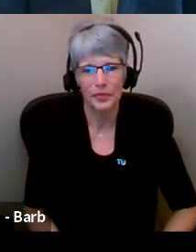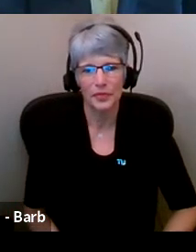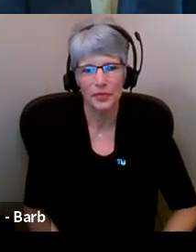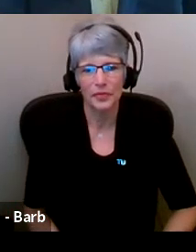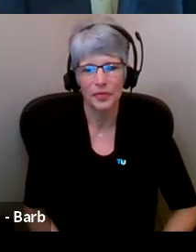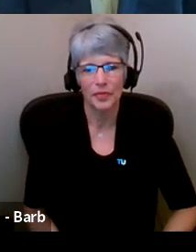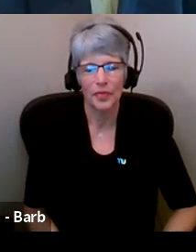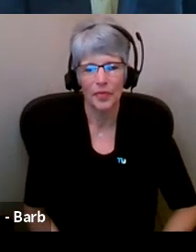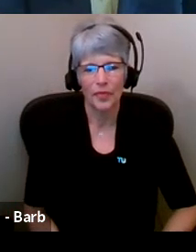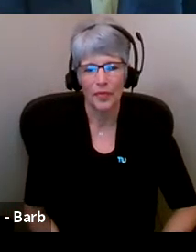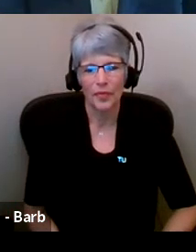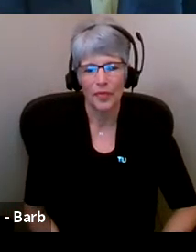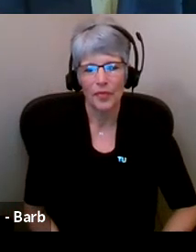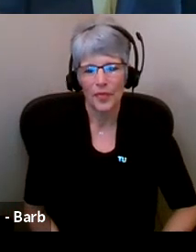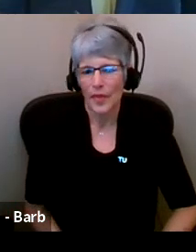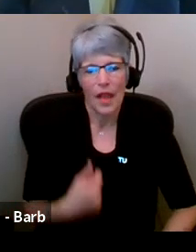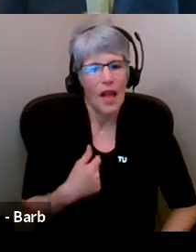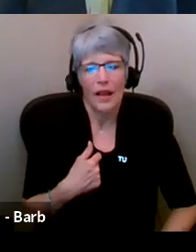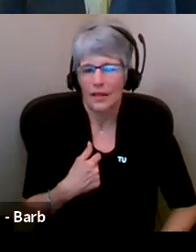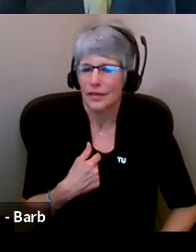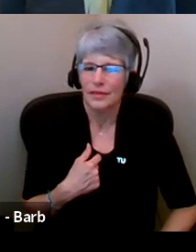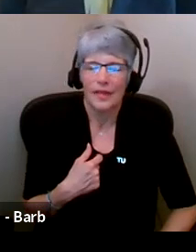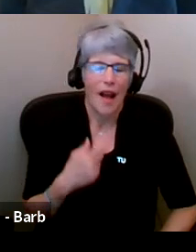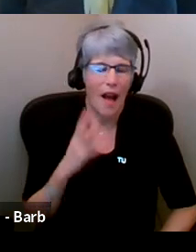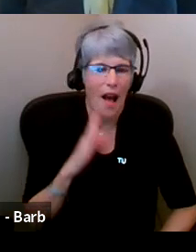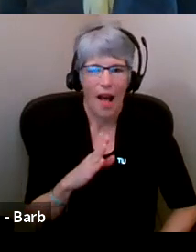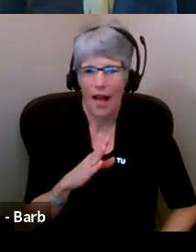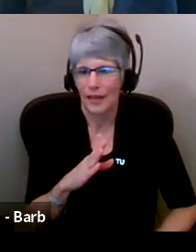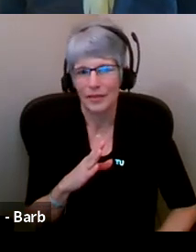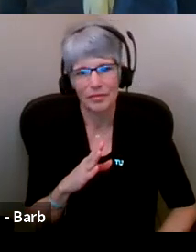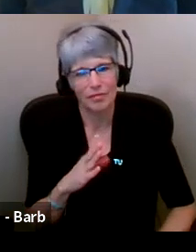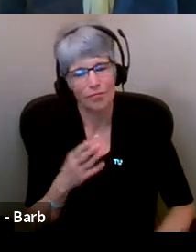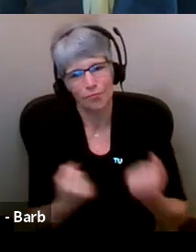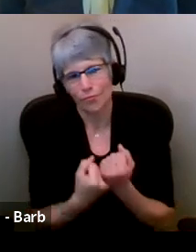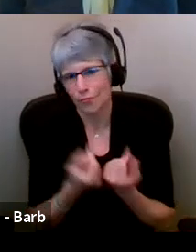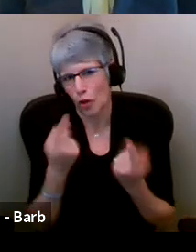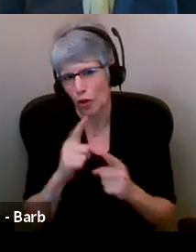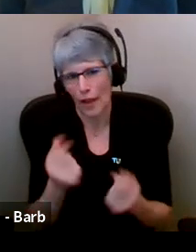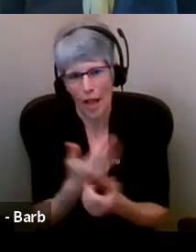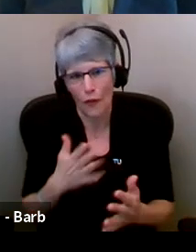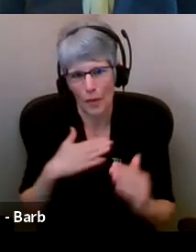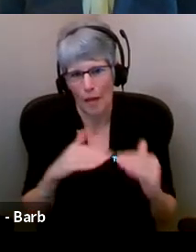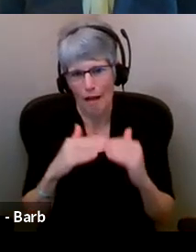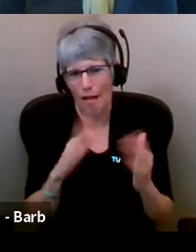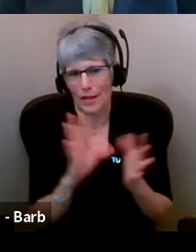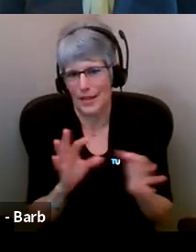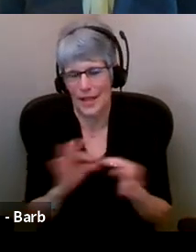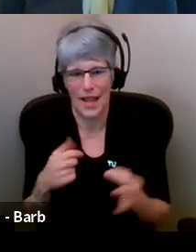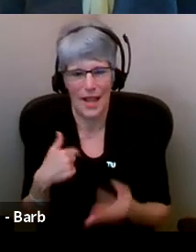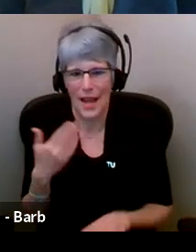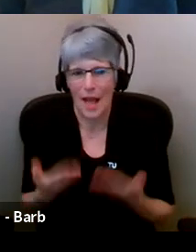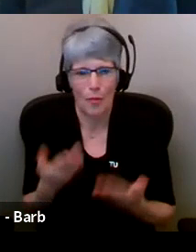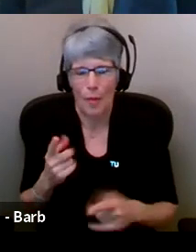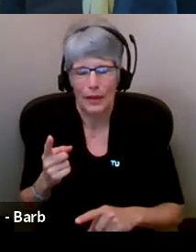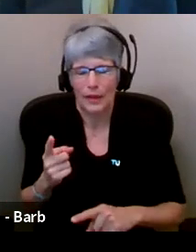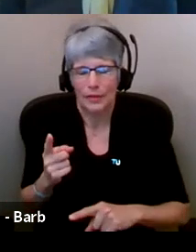Yeah, I echo everything that my colleagues have said, and I probably can't say it